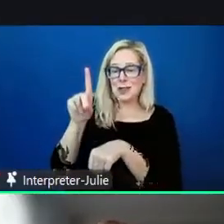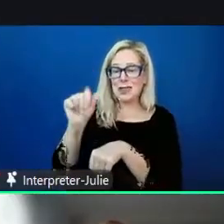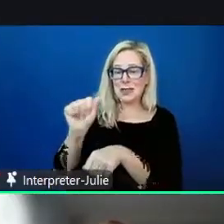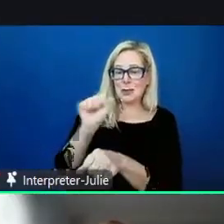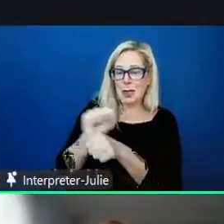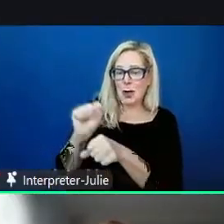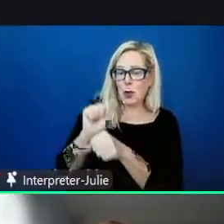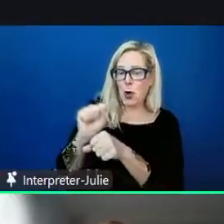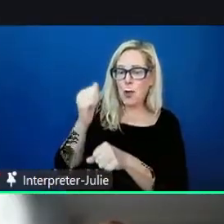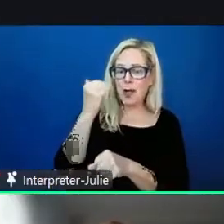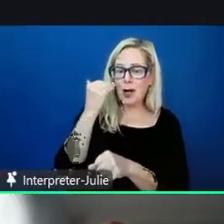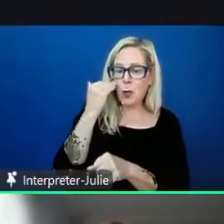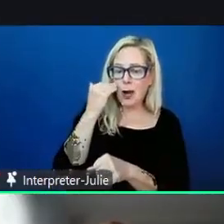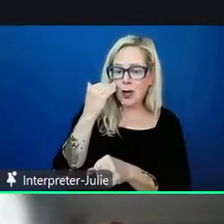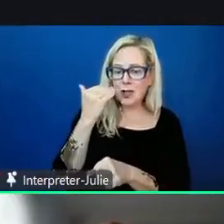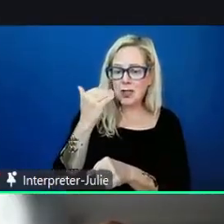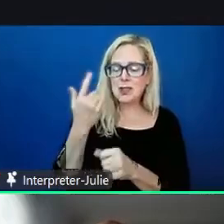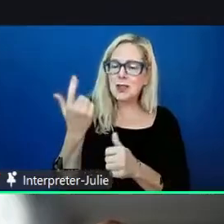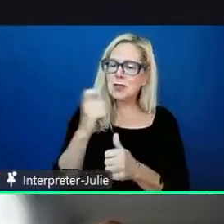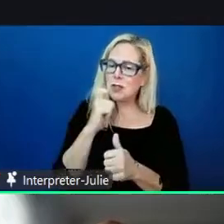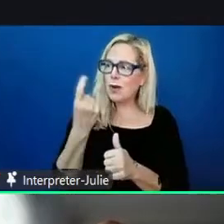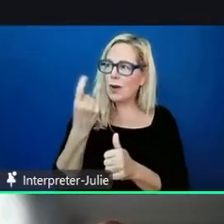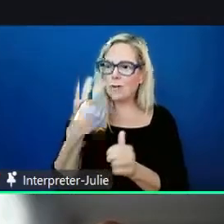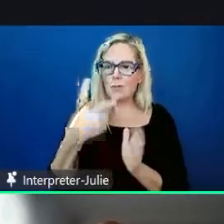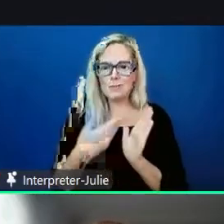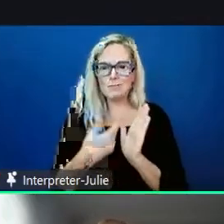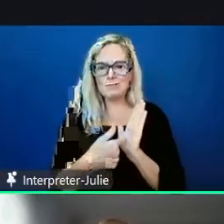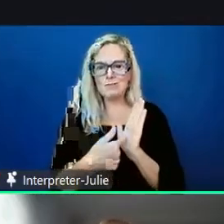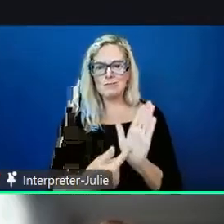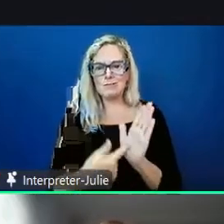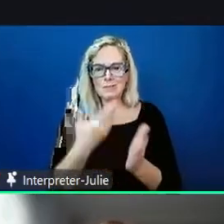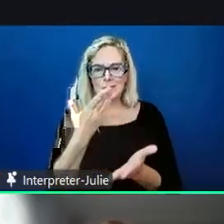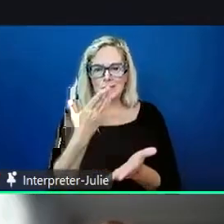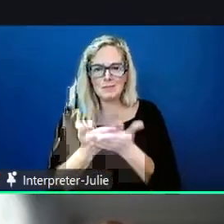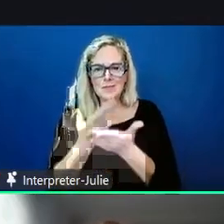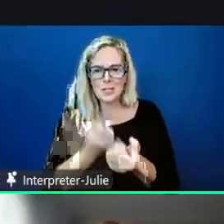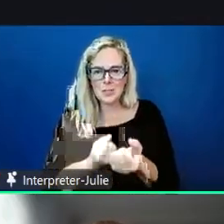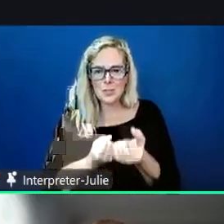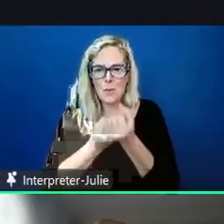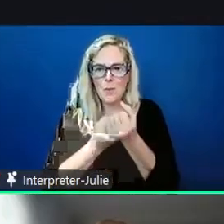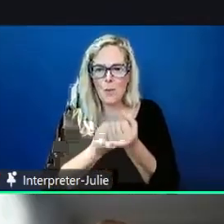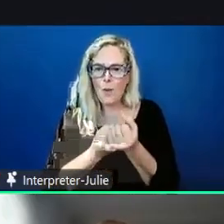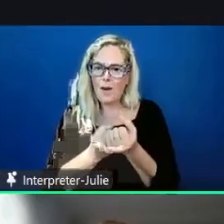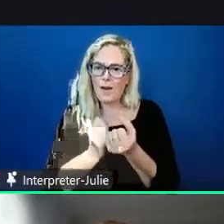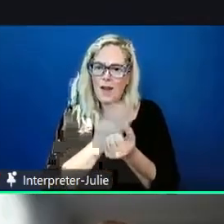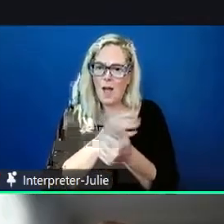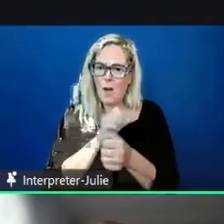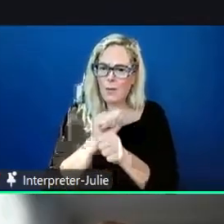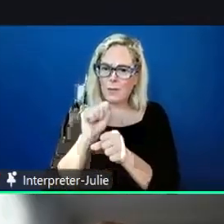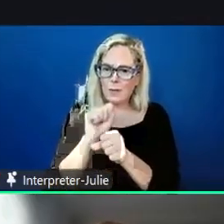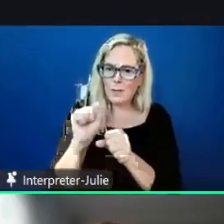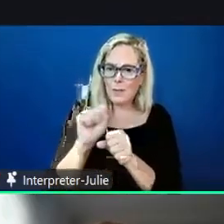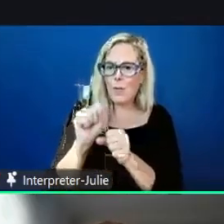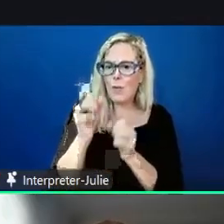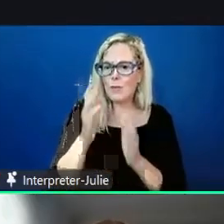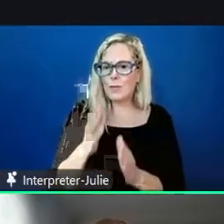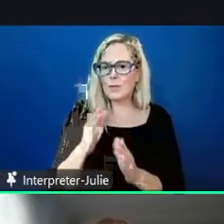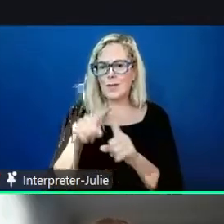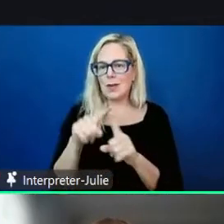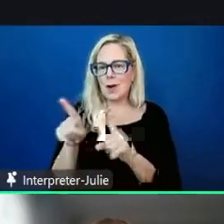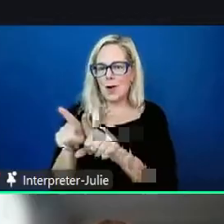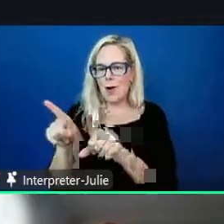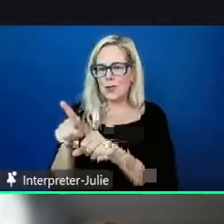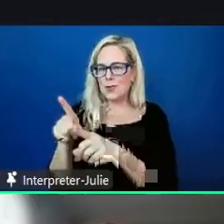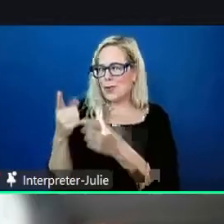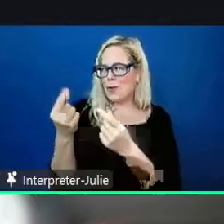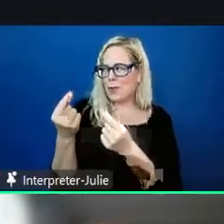show not only how we support our associates with disability inclusion, but also what we do for our patients